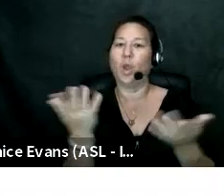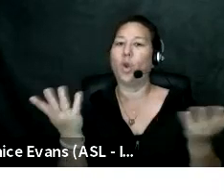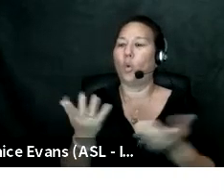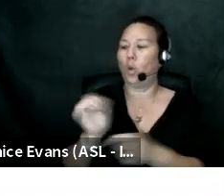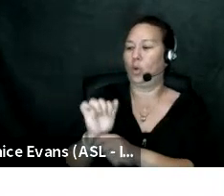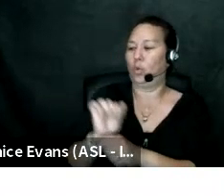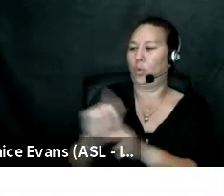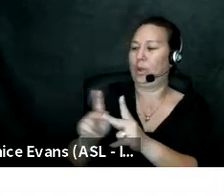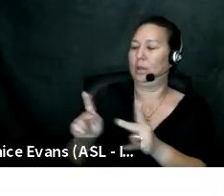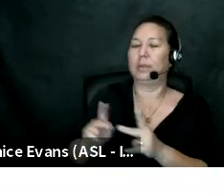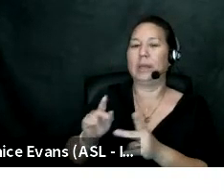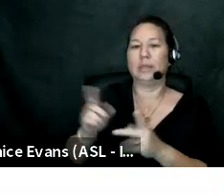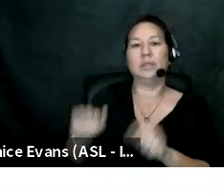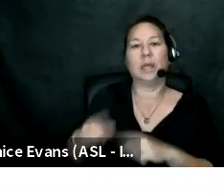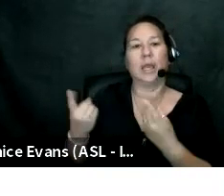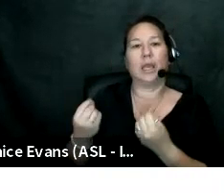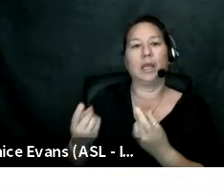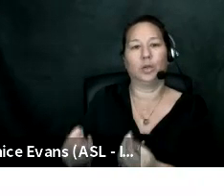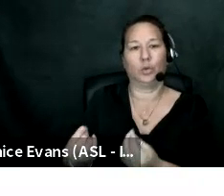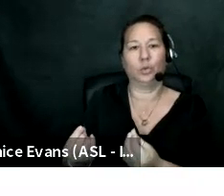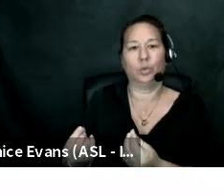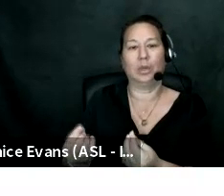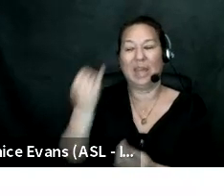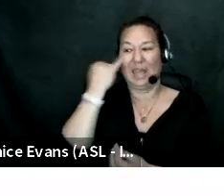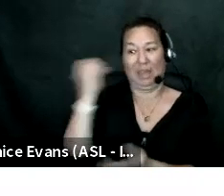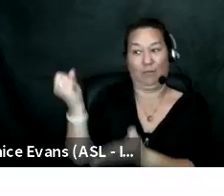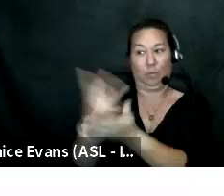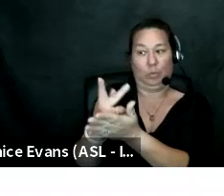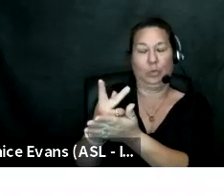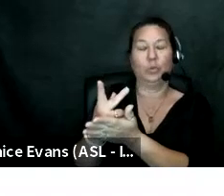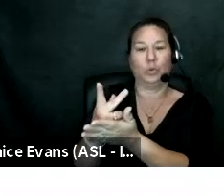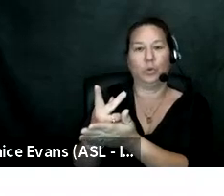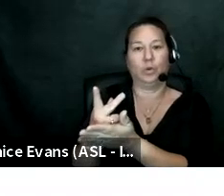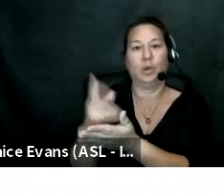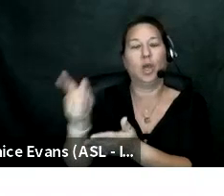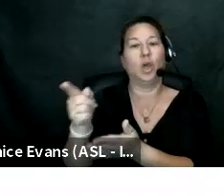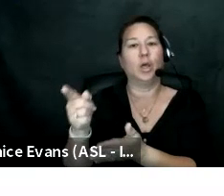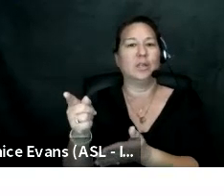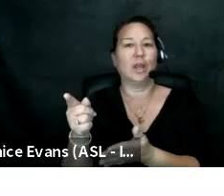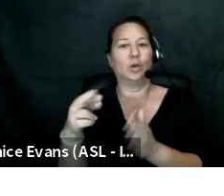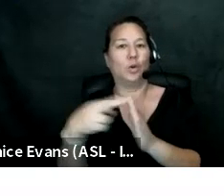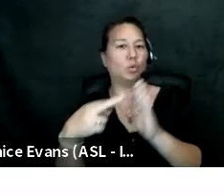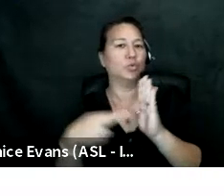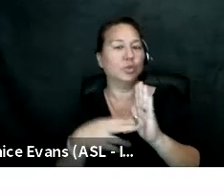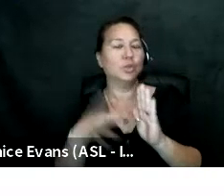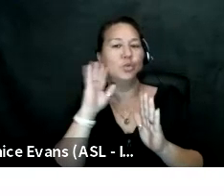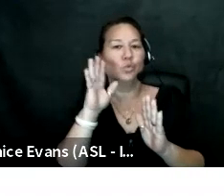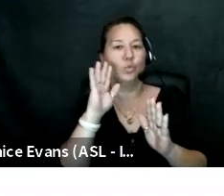workplaces. If this is approved, the revisions are expected to take effect June